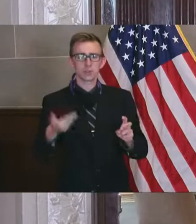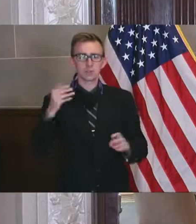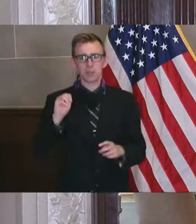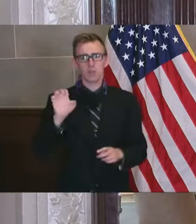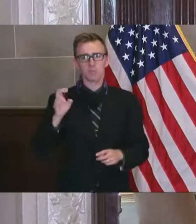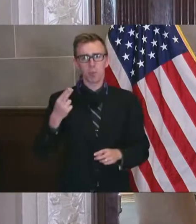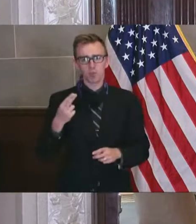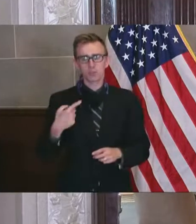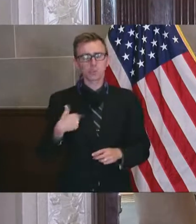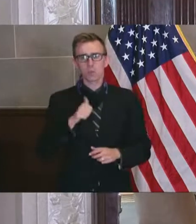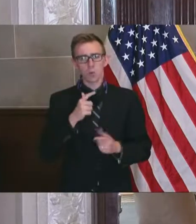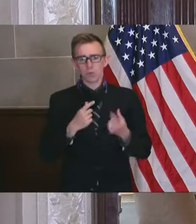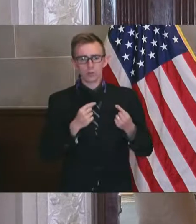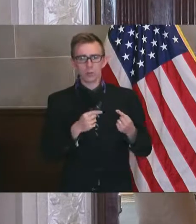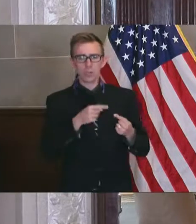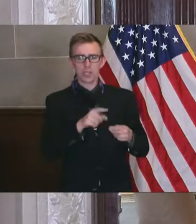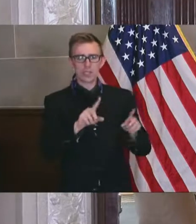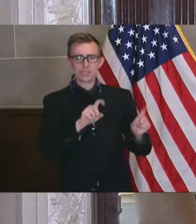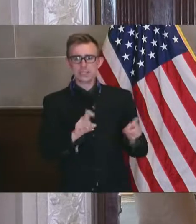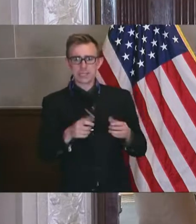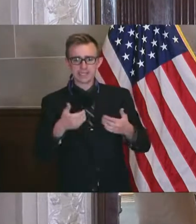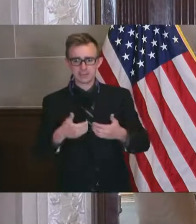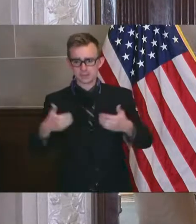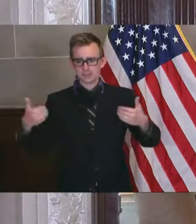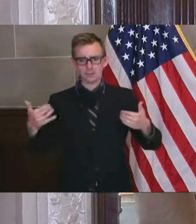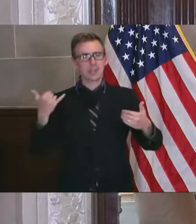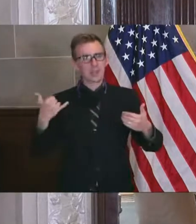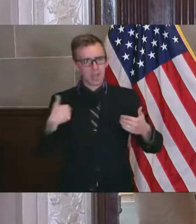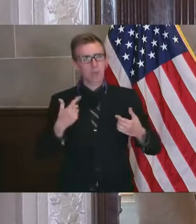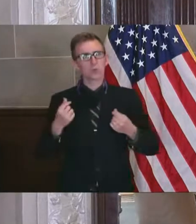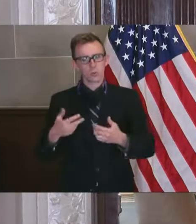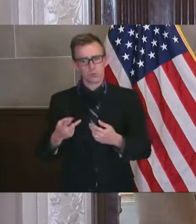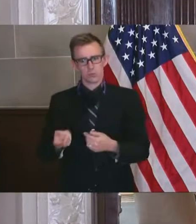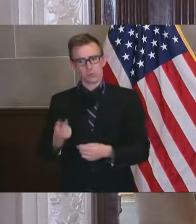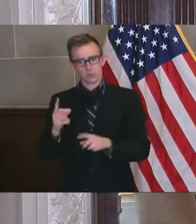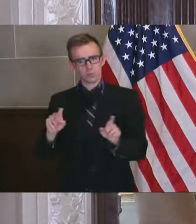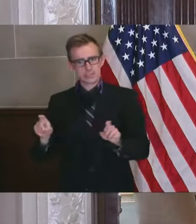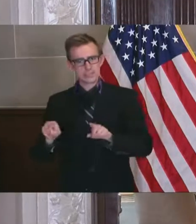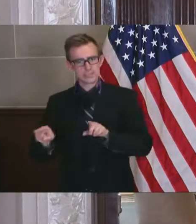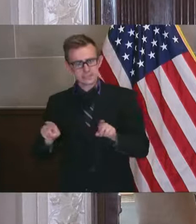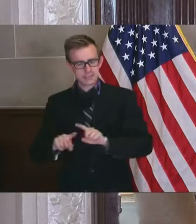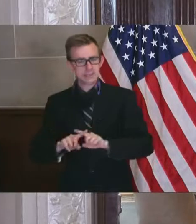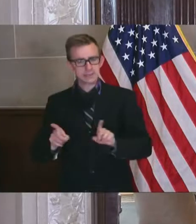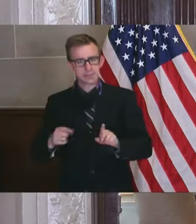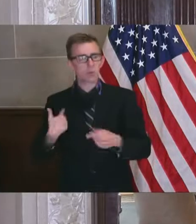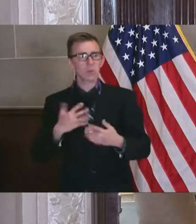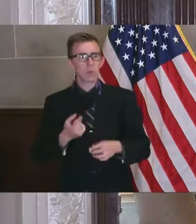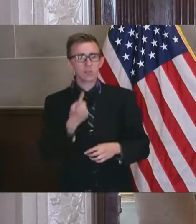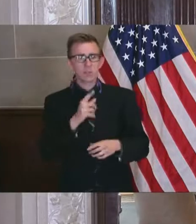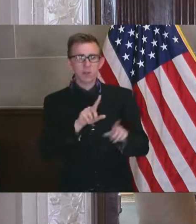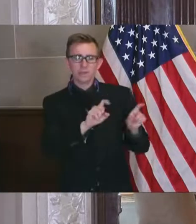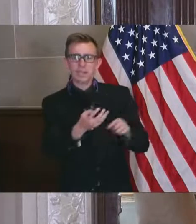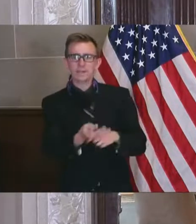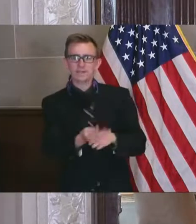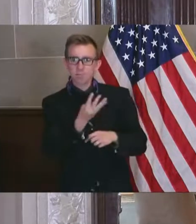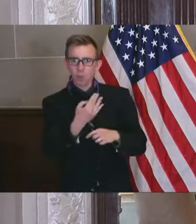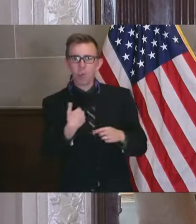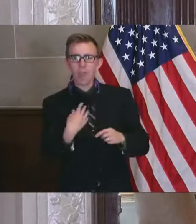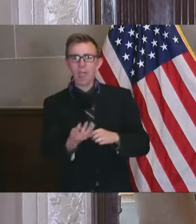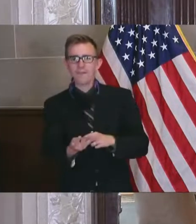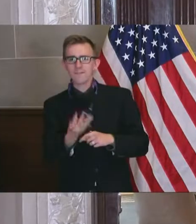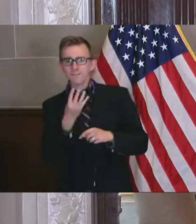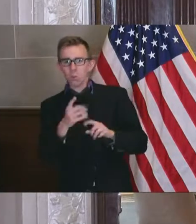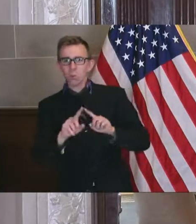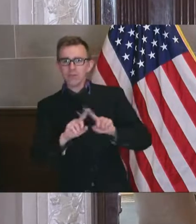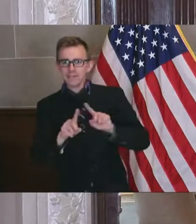March because we weren't doing test of cures, but now we are, and we don't want somebody who's had 4 tests to be reported as 4 different cases, if